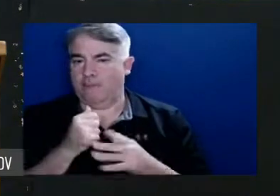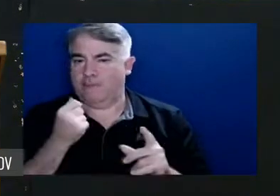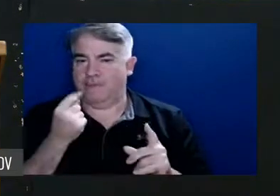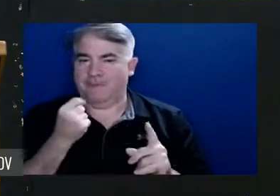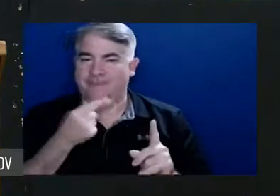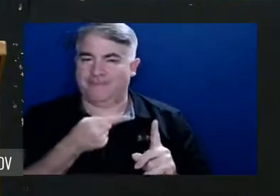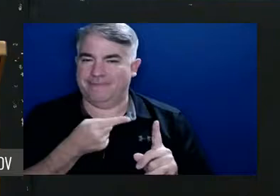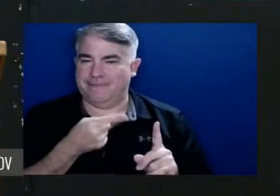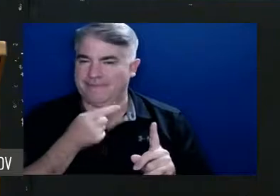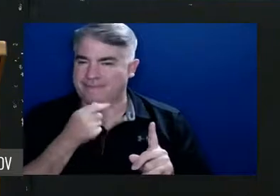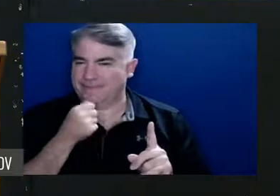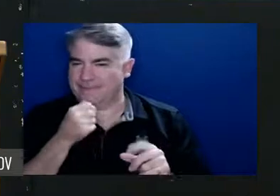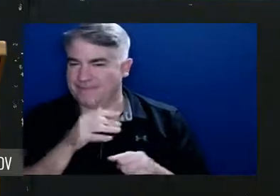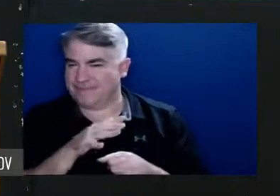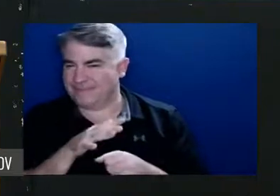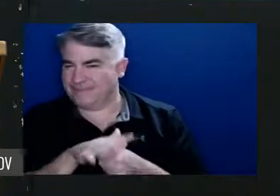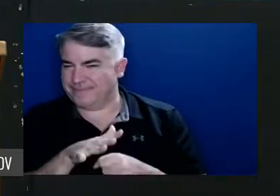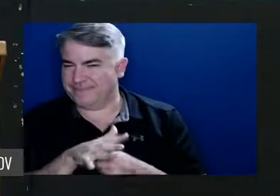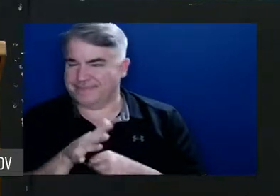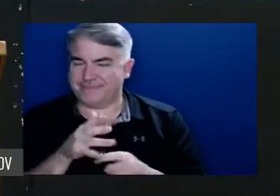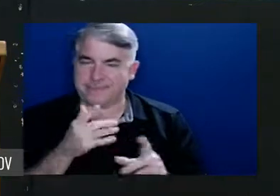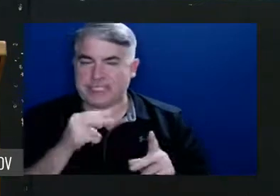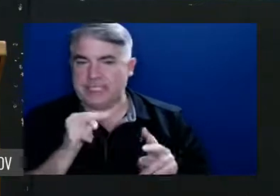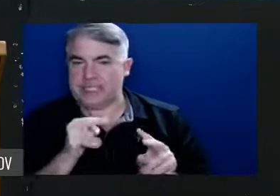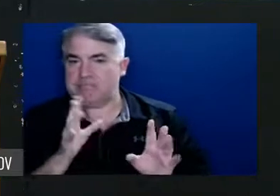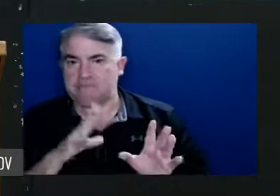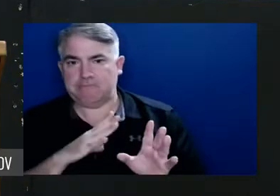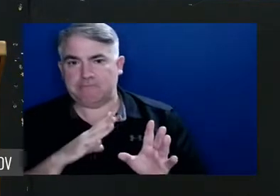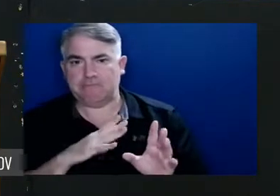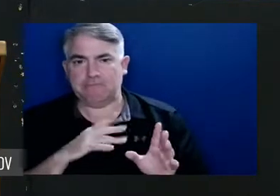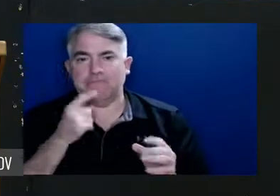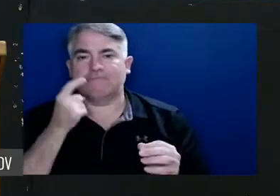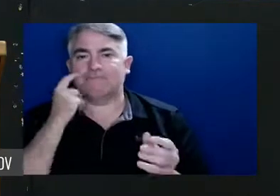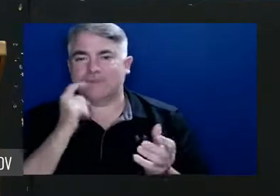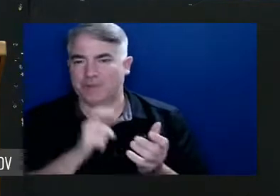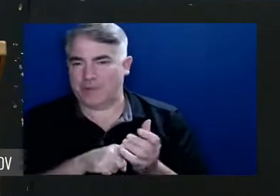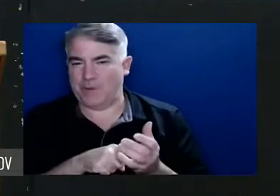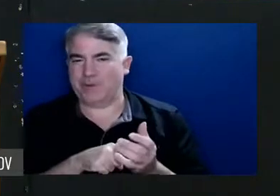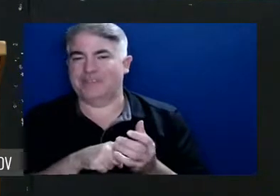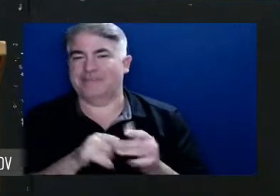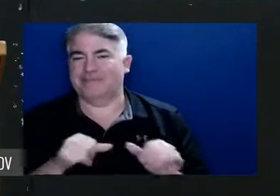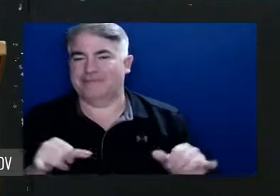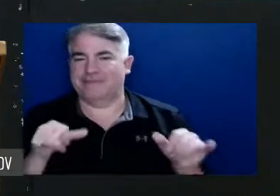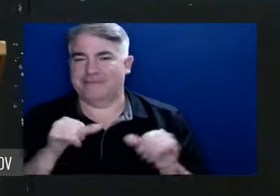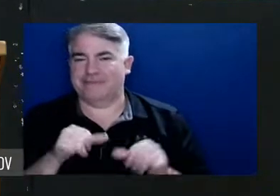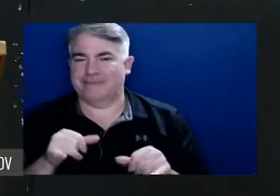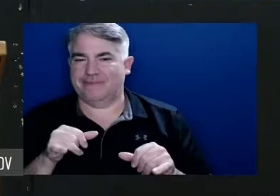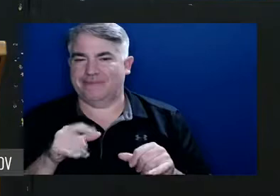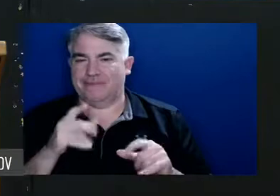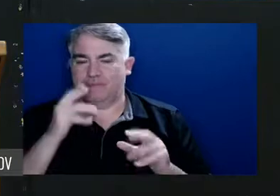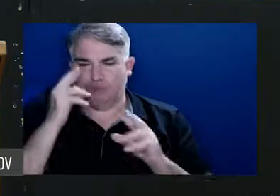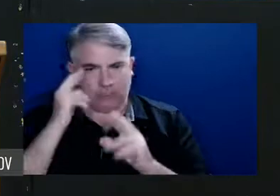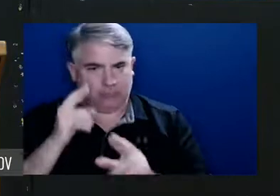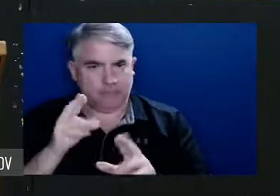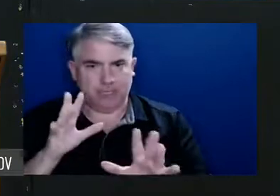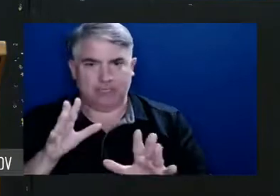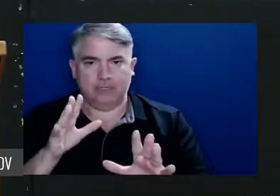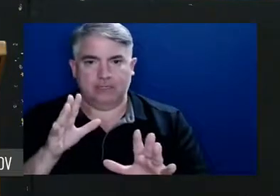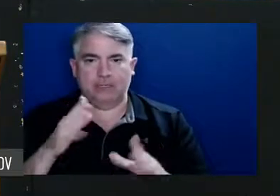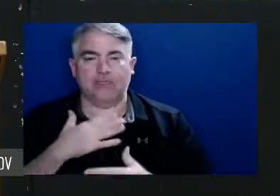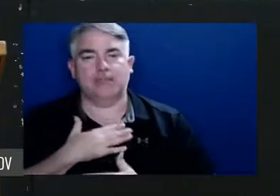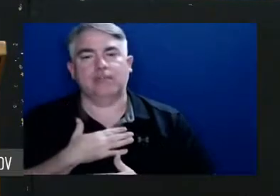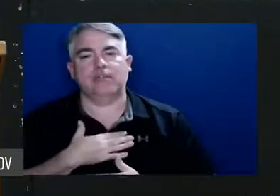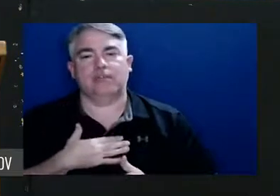last 50 whatever days to recognize and respect that. So let's appreciate the kind of the grace we've gotten